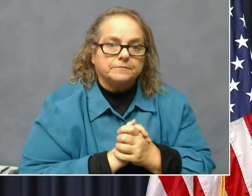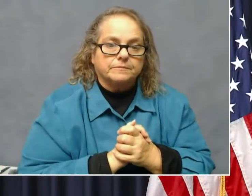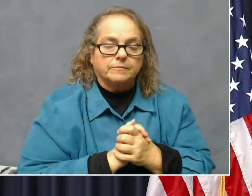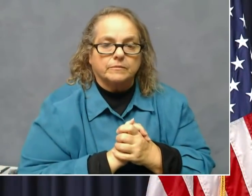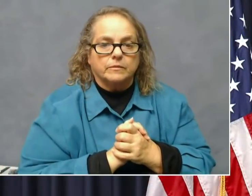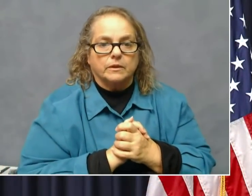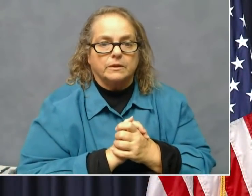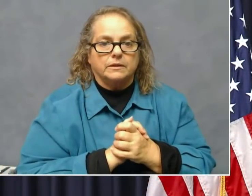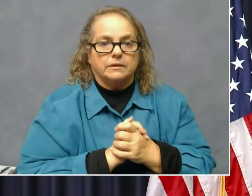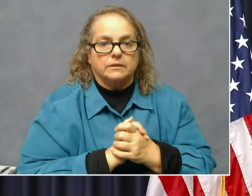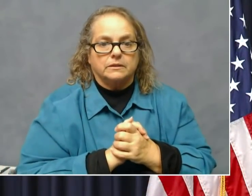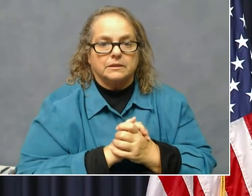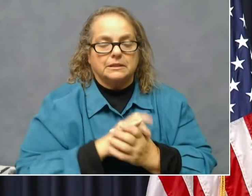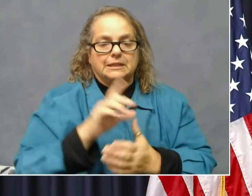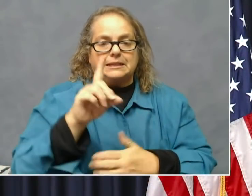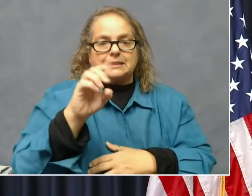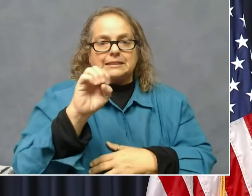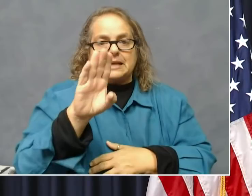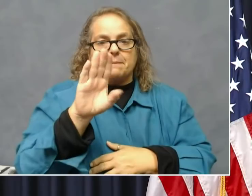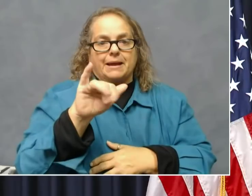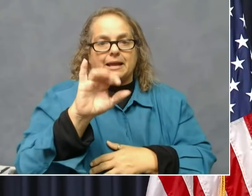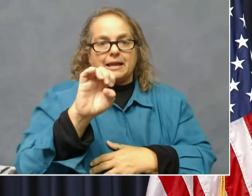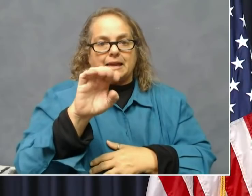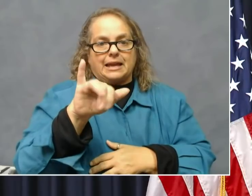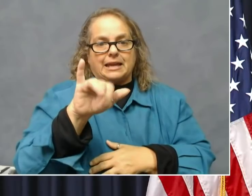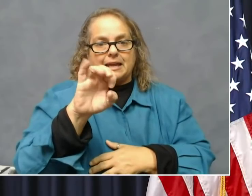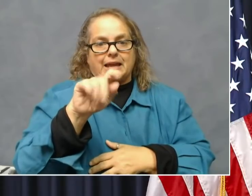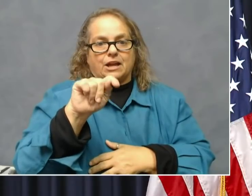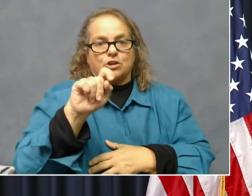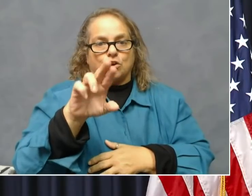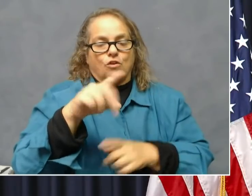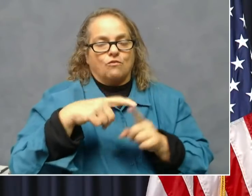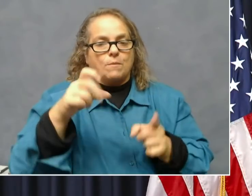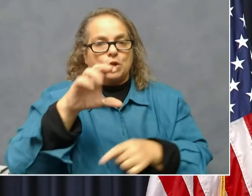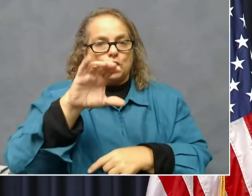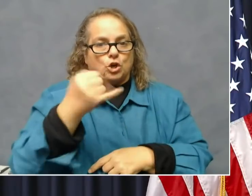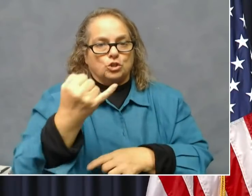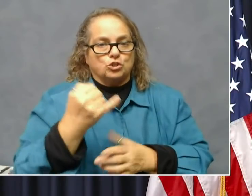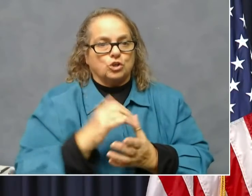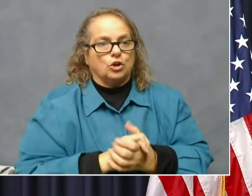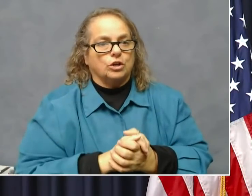All right, Debbie Yetter from the Courier-Journal to close us out.